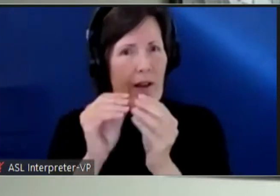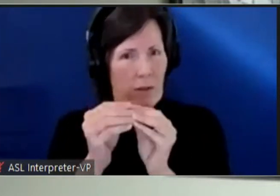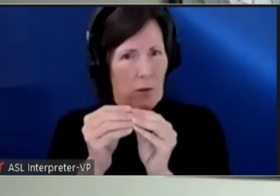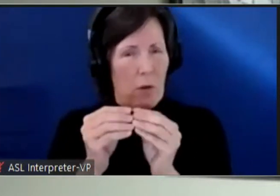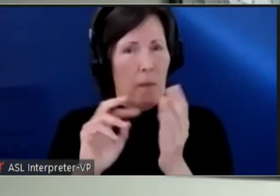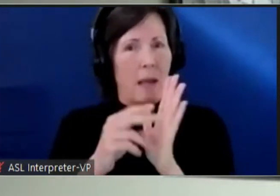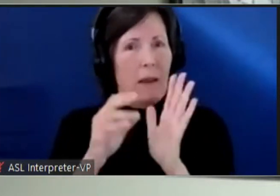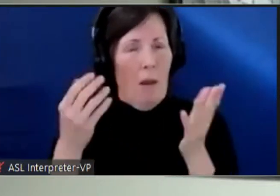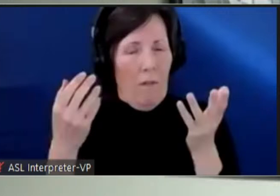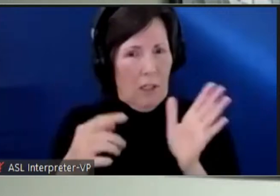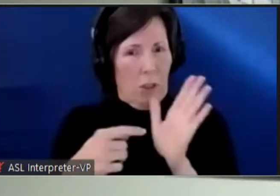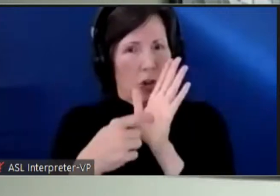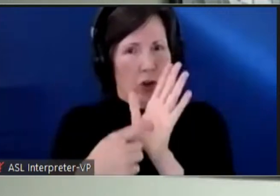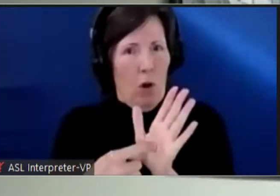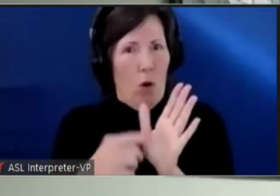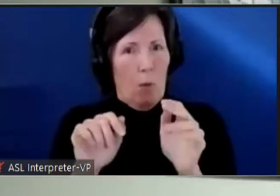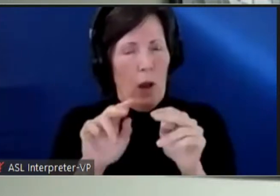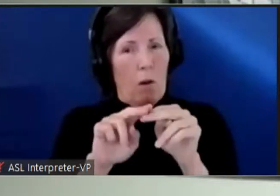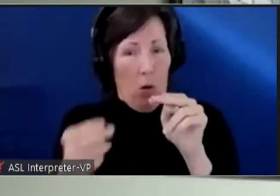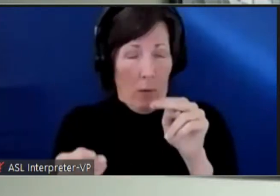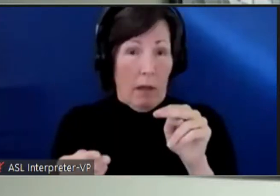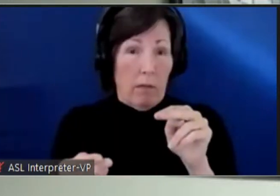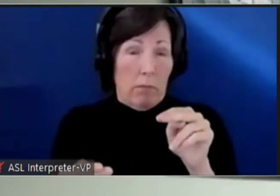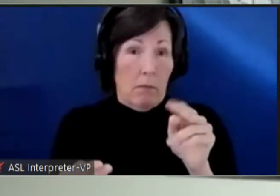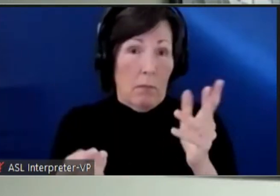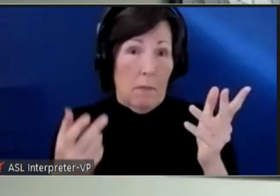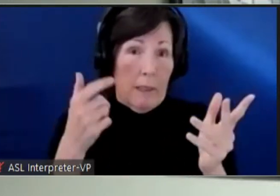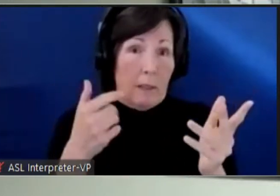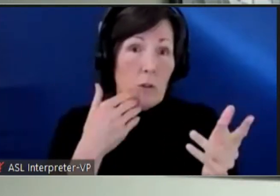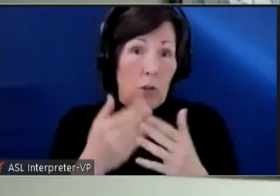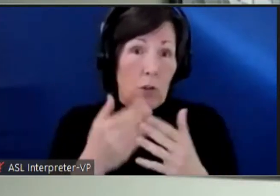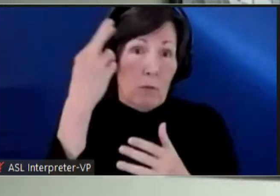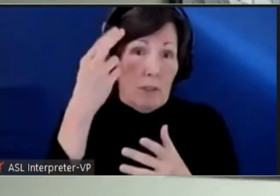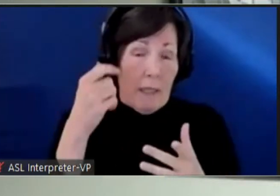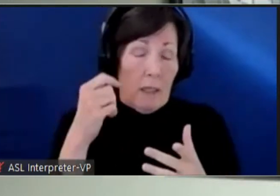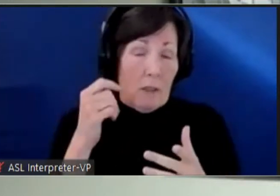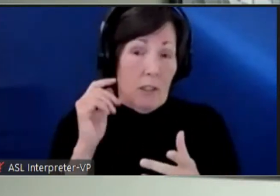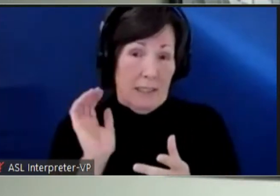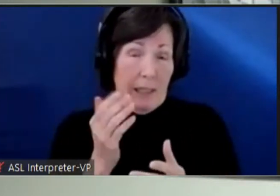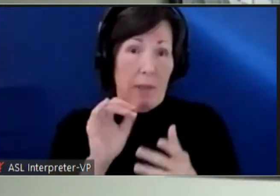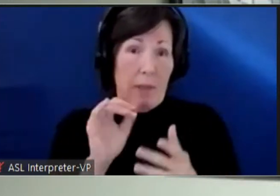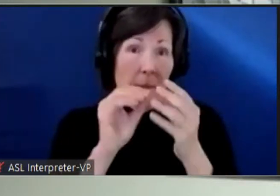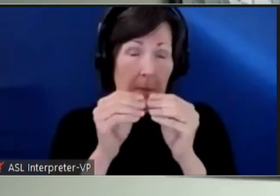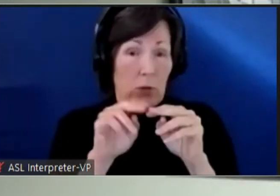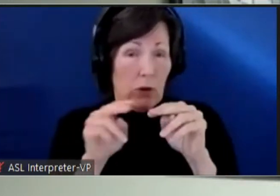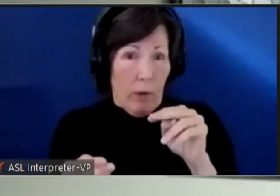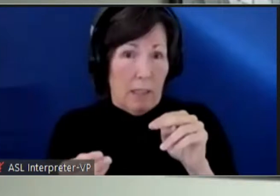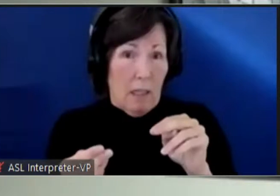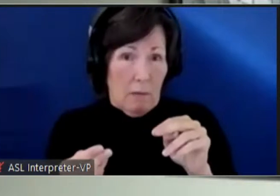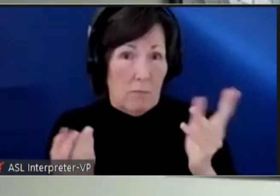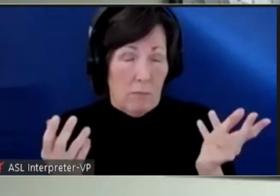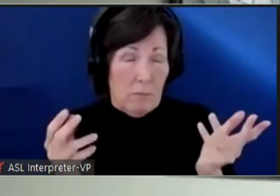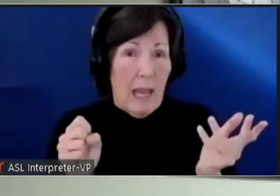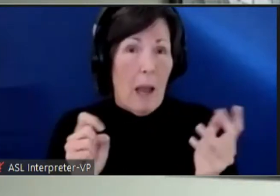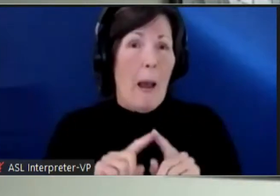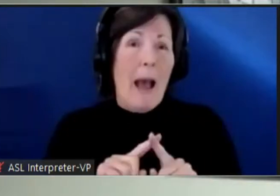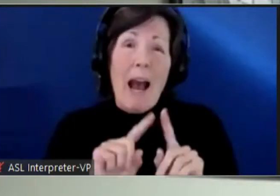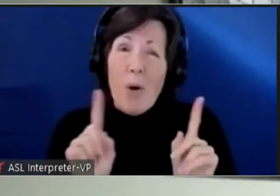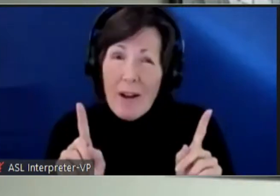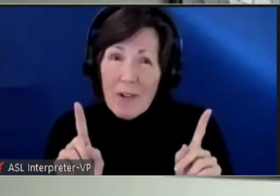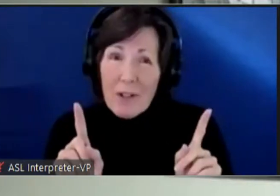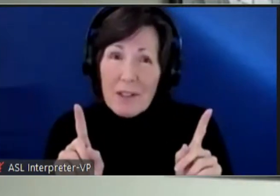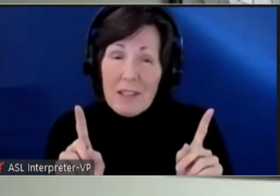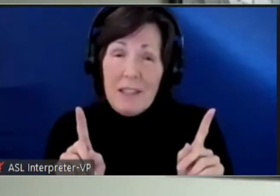we are going down, and for good reason. It does look epidemiologically like the numbers are coming down. However,